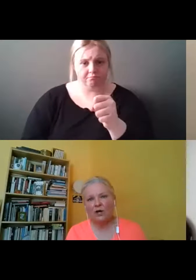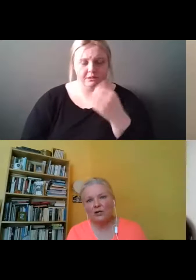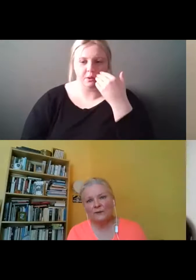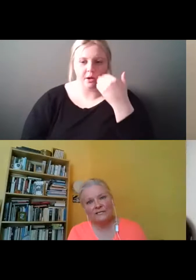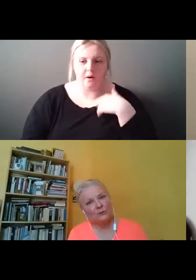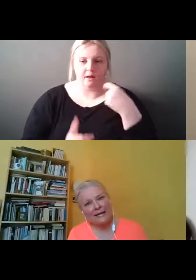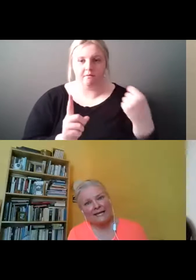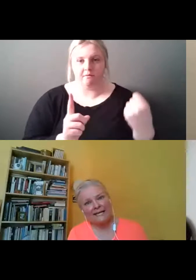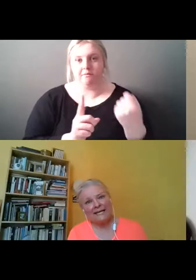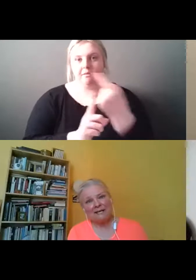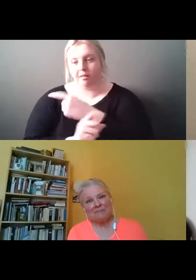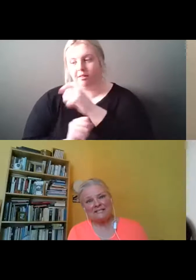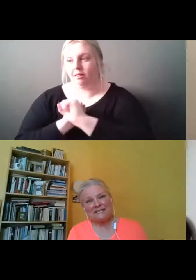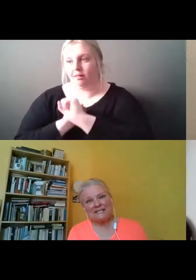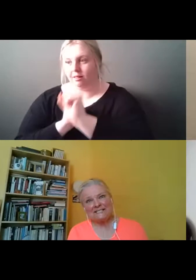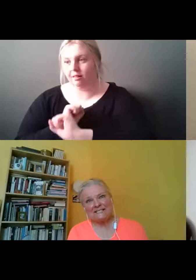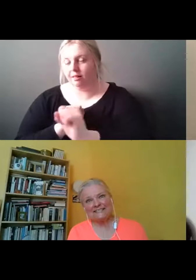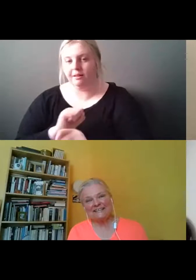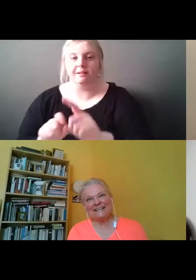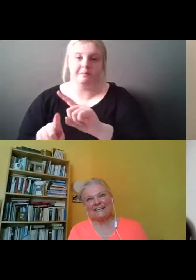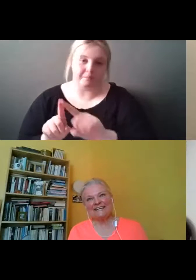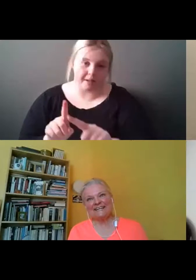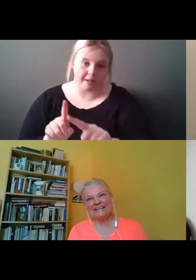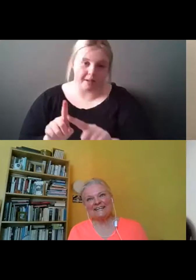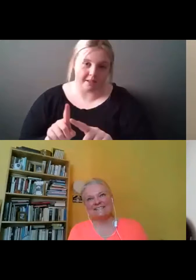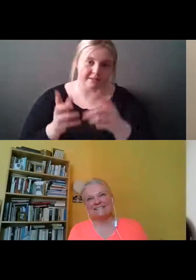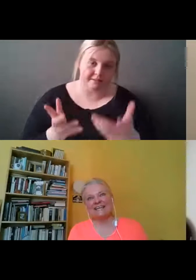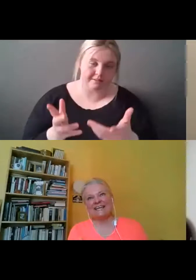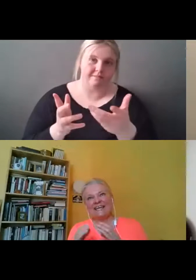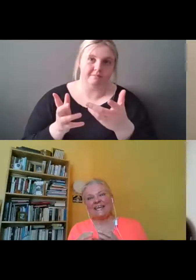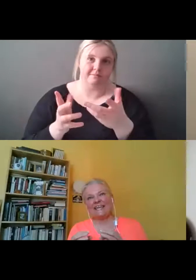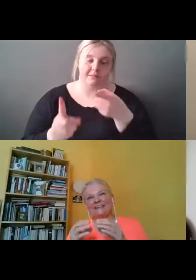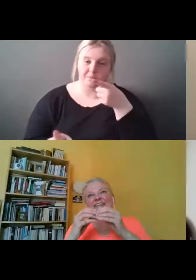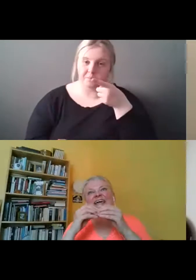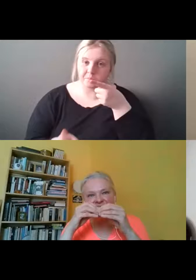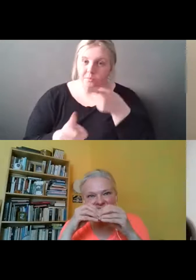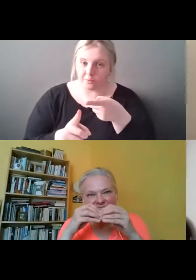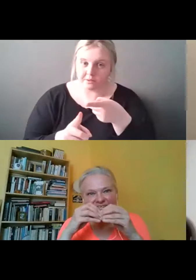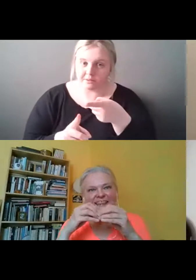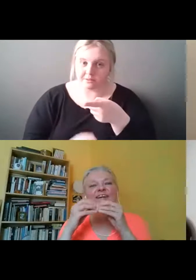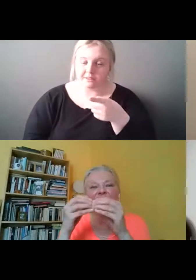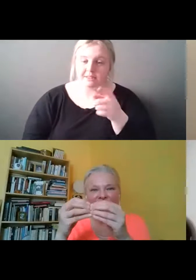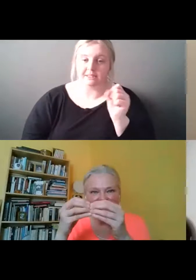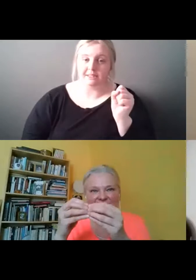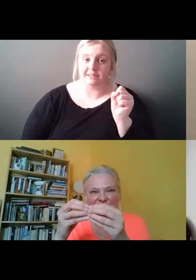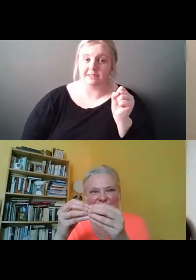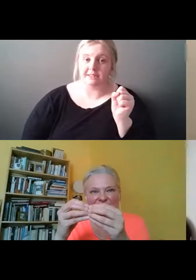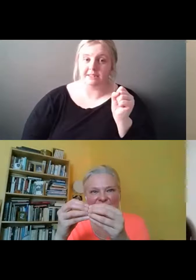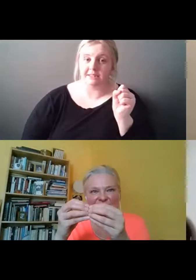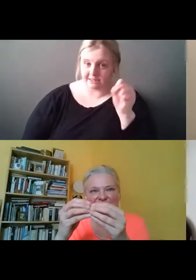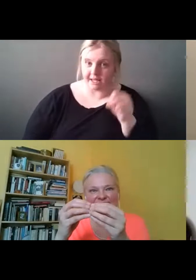very long-winded way, but it's the idea that, yes, there is